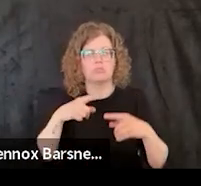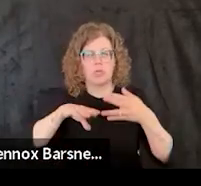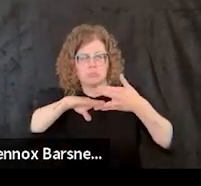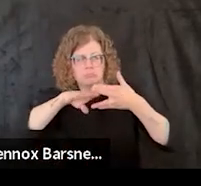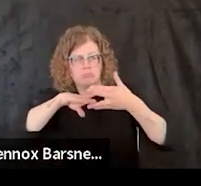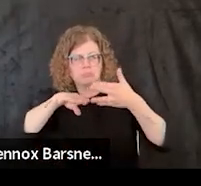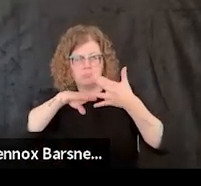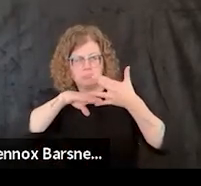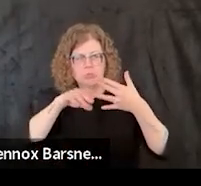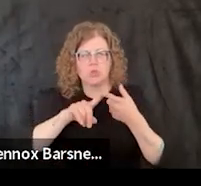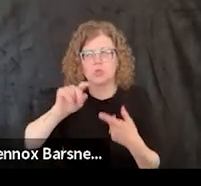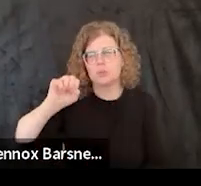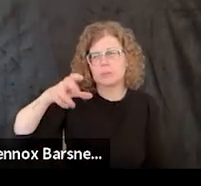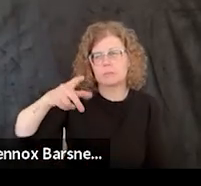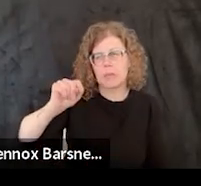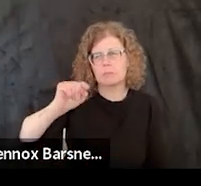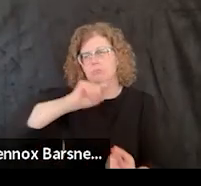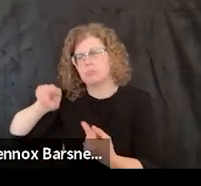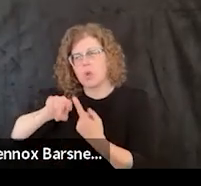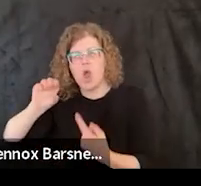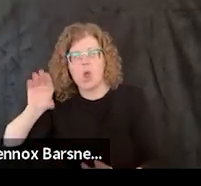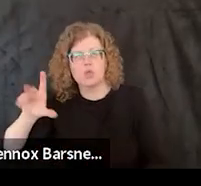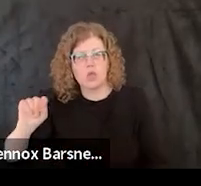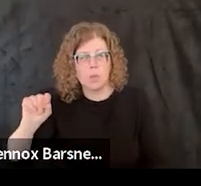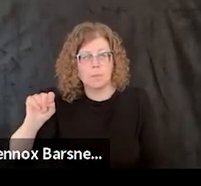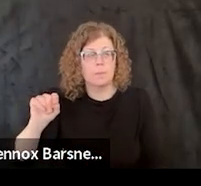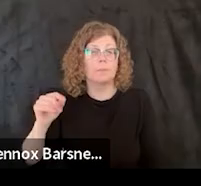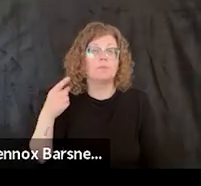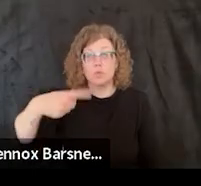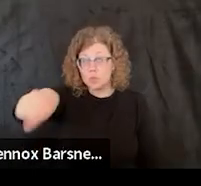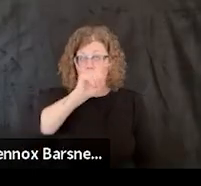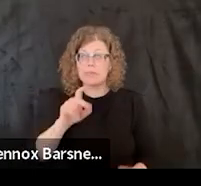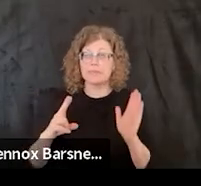Funds are released after grantees sign and return their grant investment agreements.